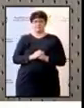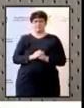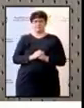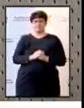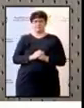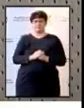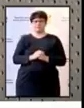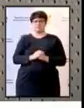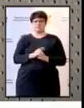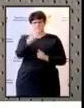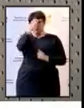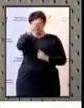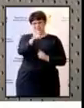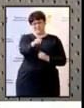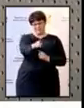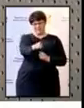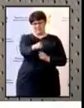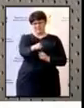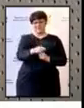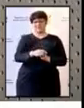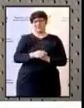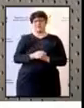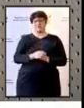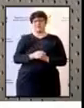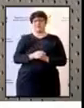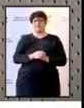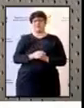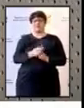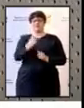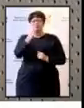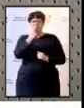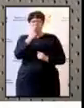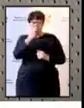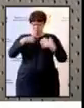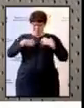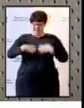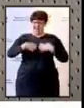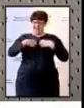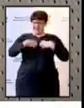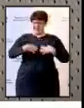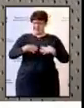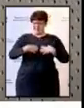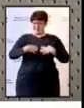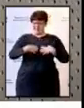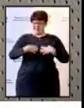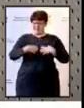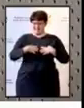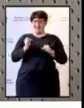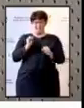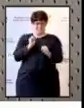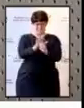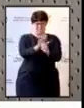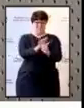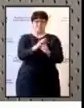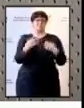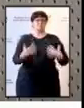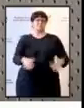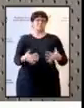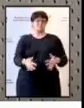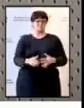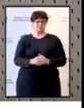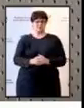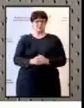As you know, besides the effects of tobacco itself on the person's lungs, but